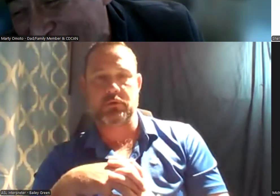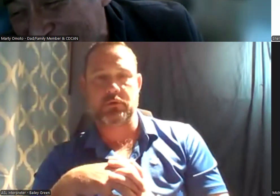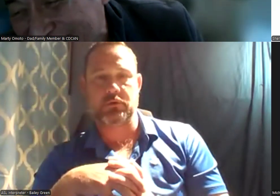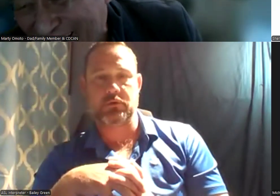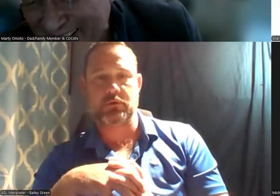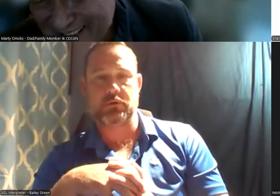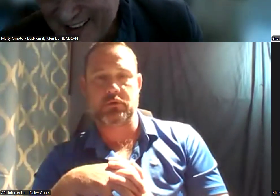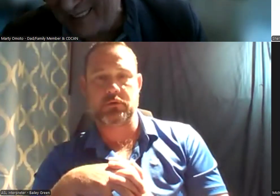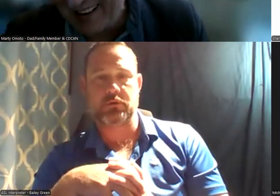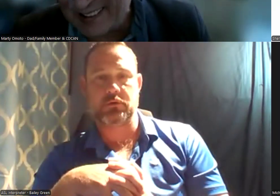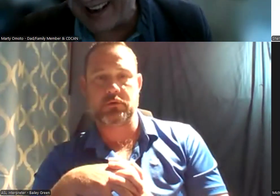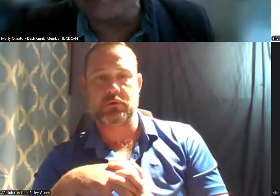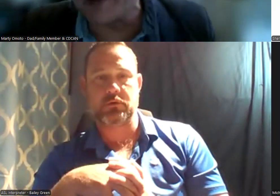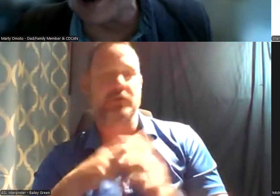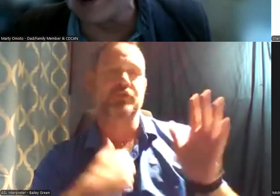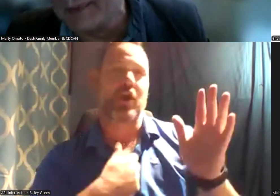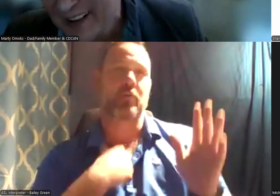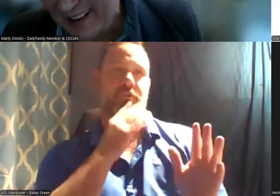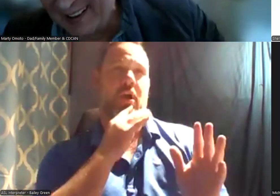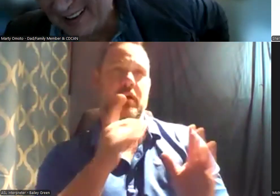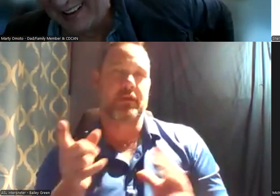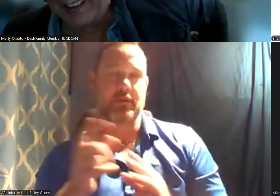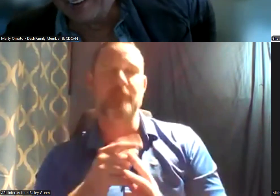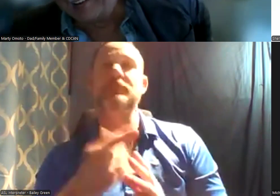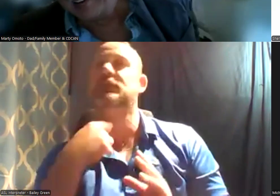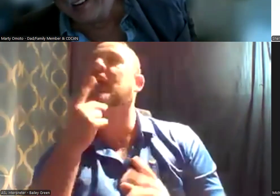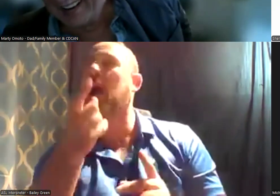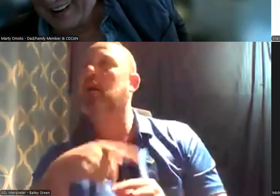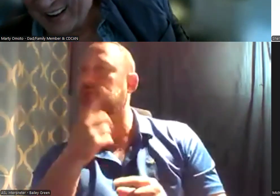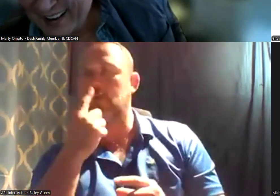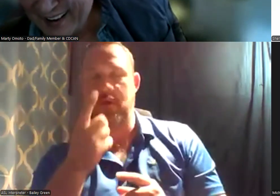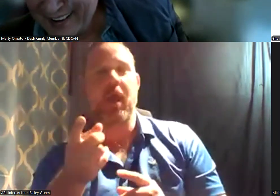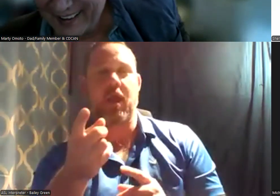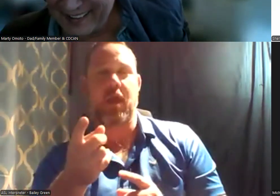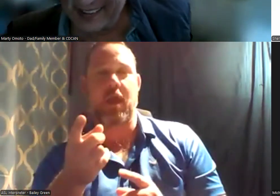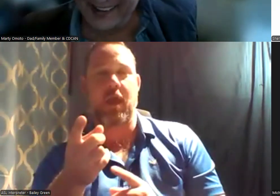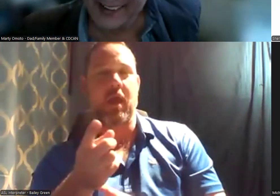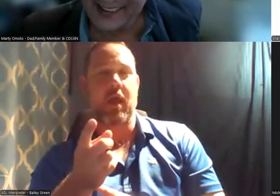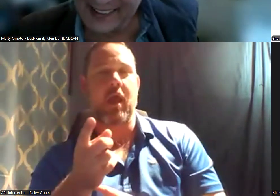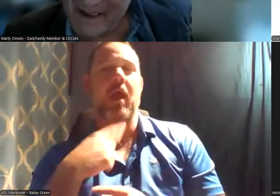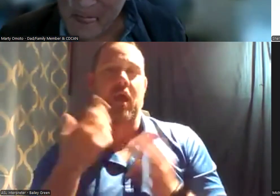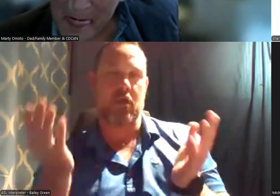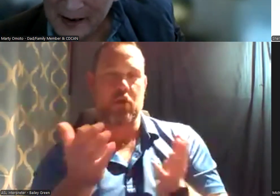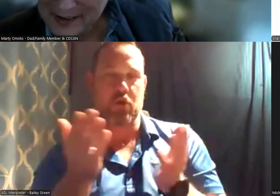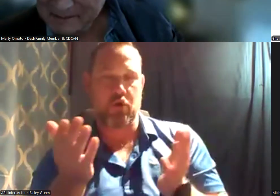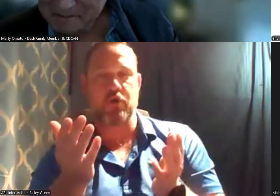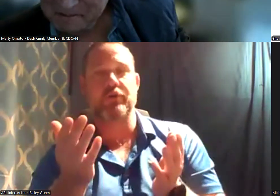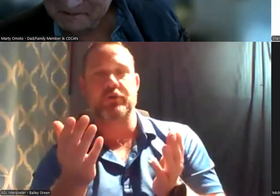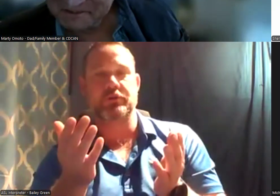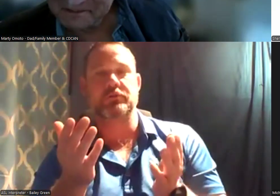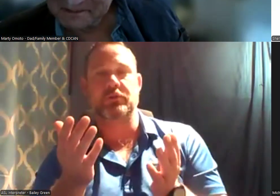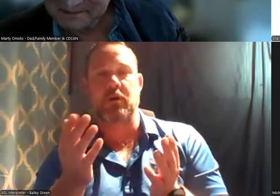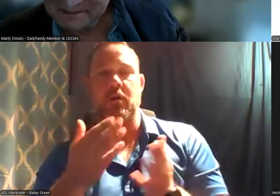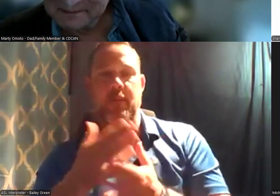sorry, Michelle was talking. Take up your time. I would really encourage, I know I'm part of